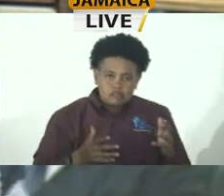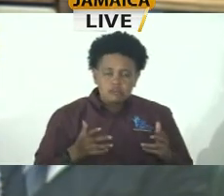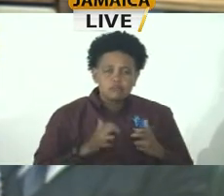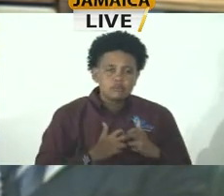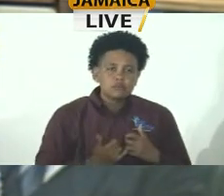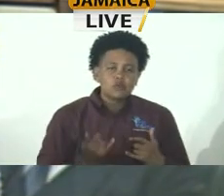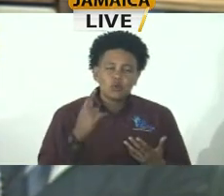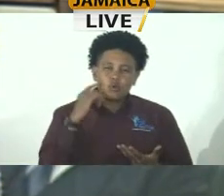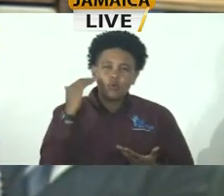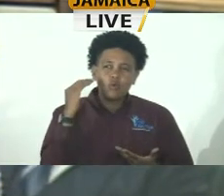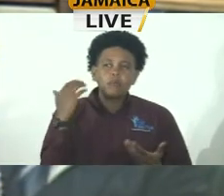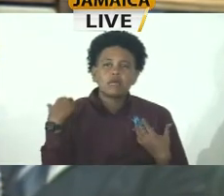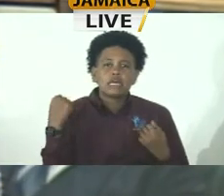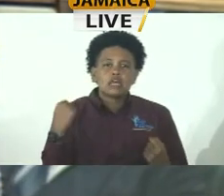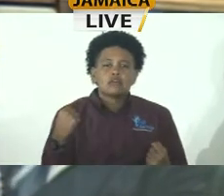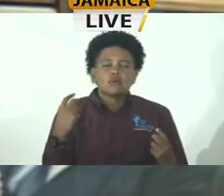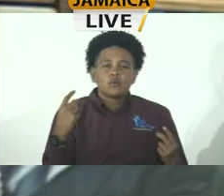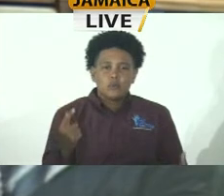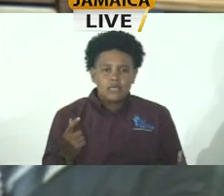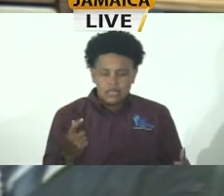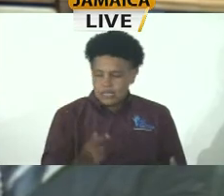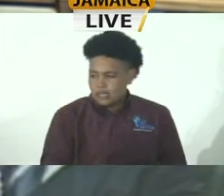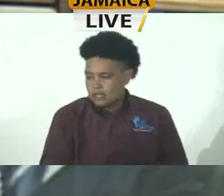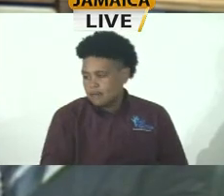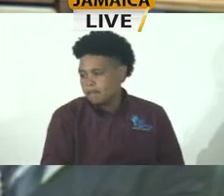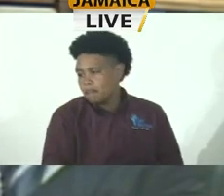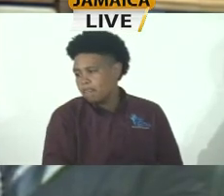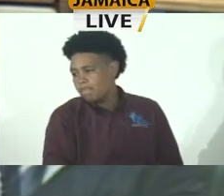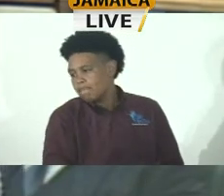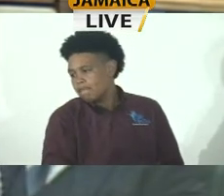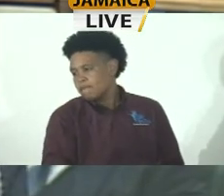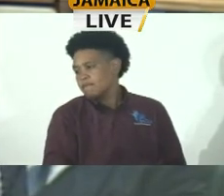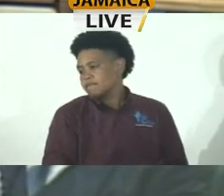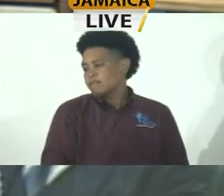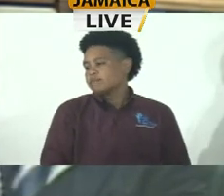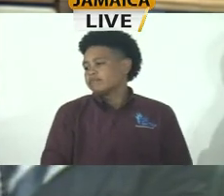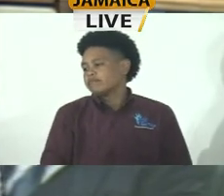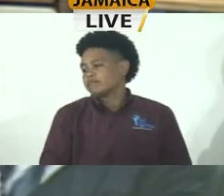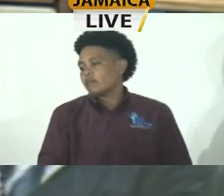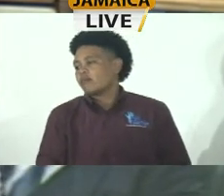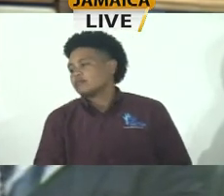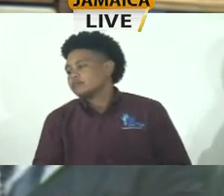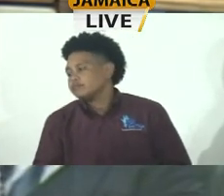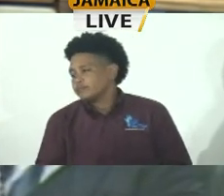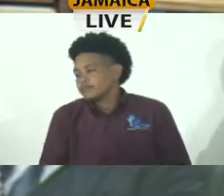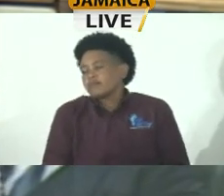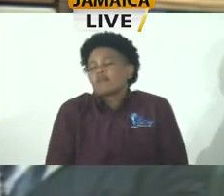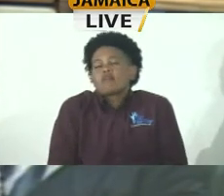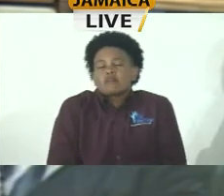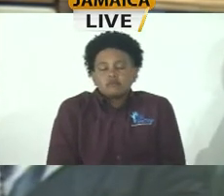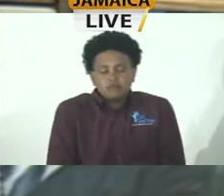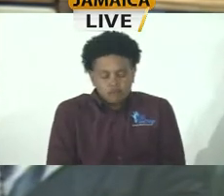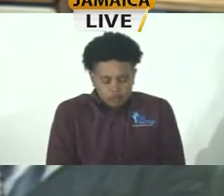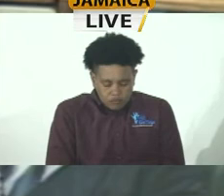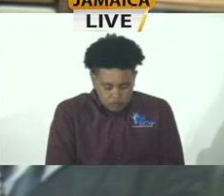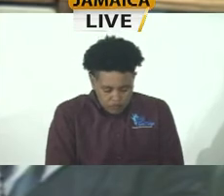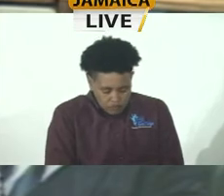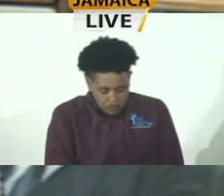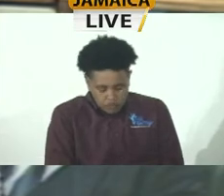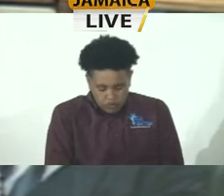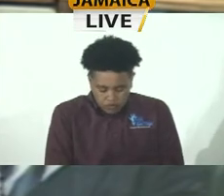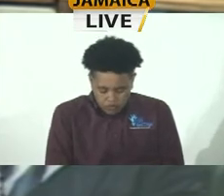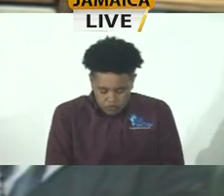a quick recovery as they go through a very difficult period and we again recall